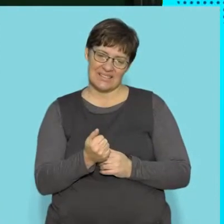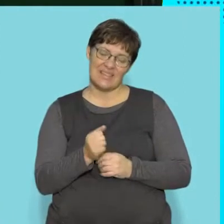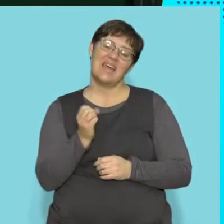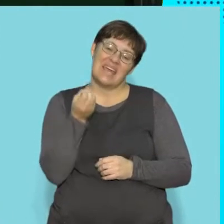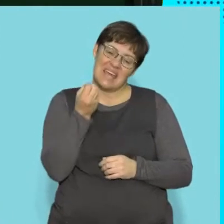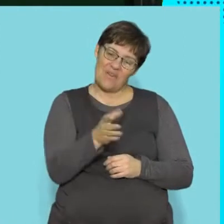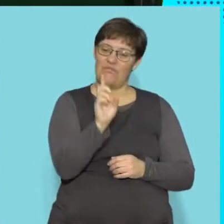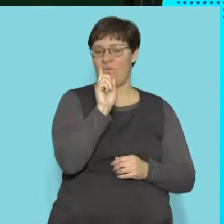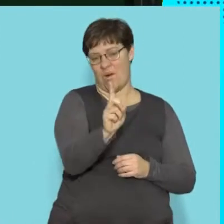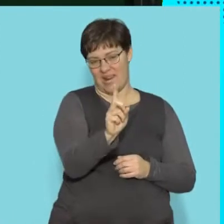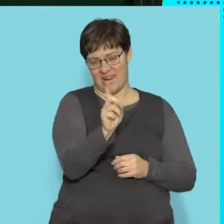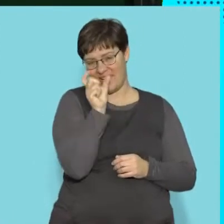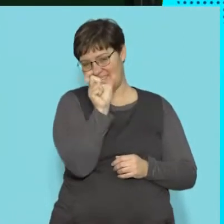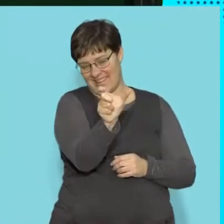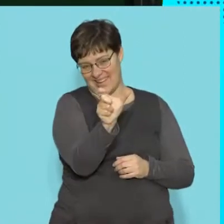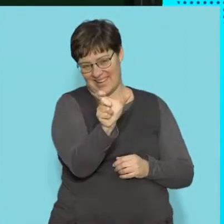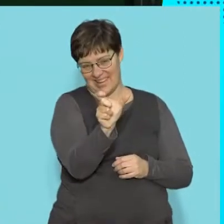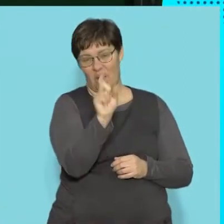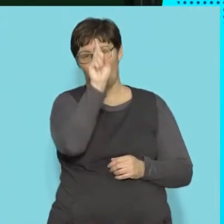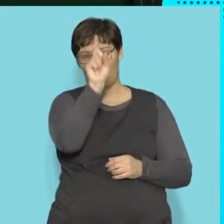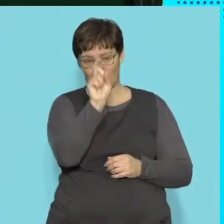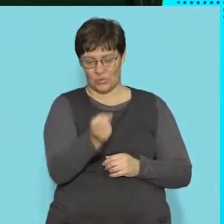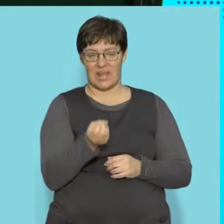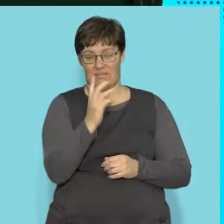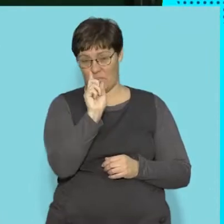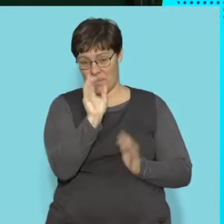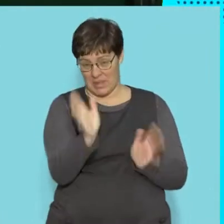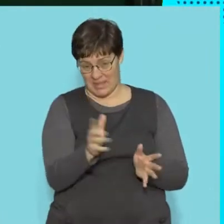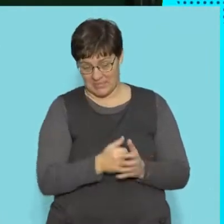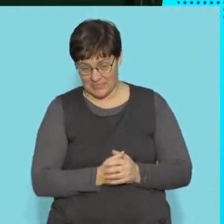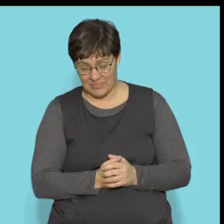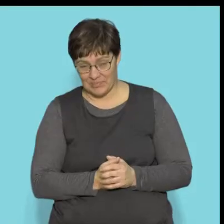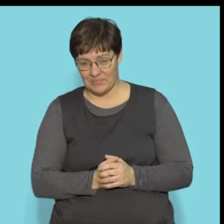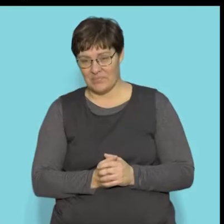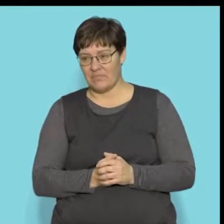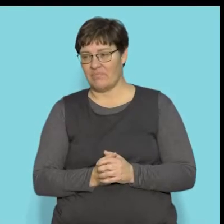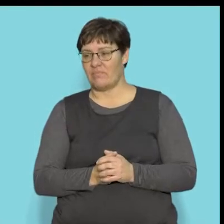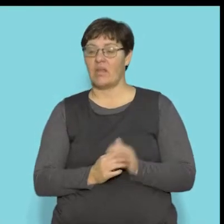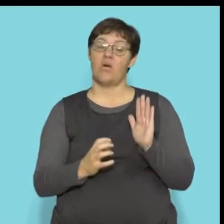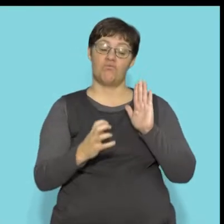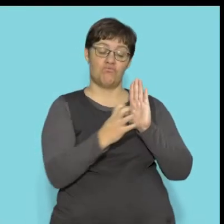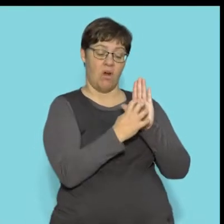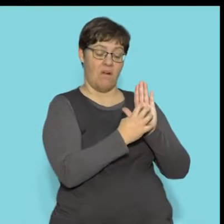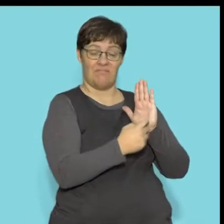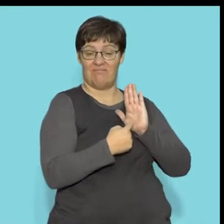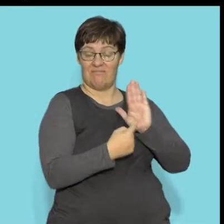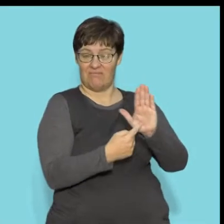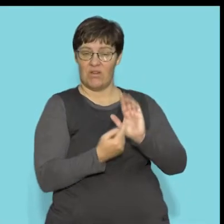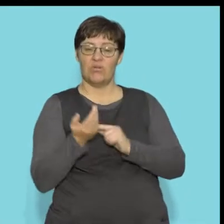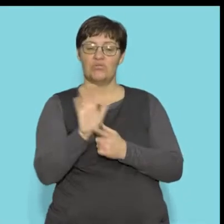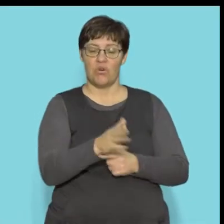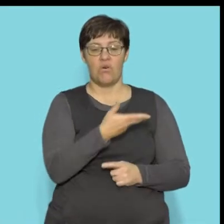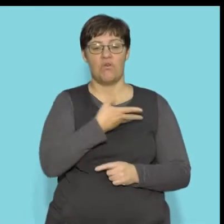Please only give one term per question. Let's move on. A graph that